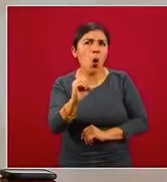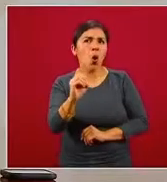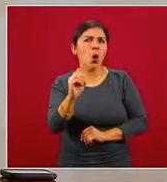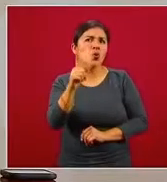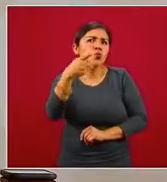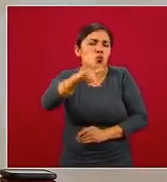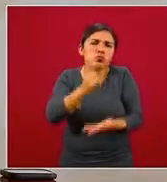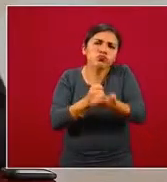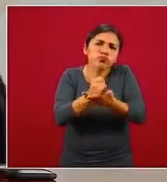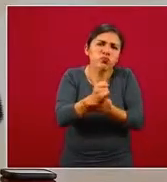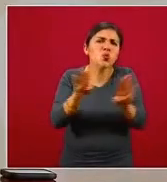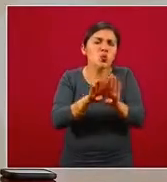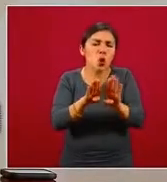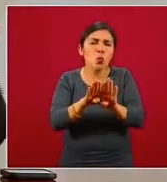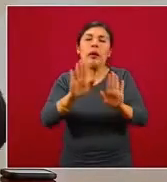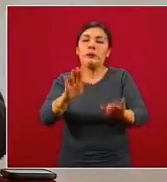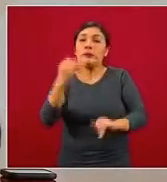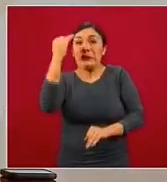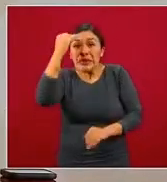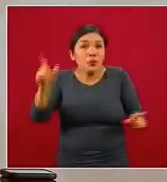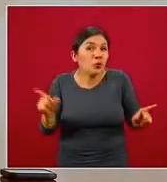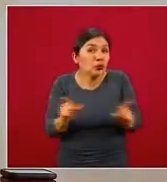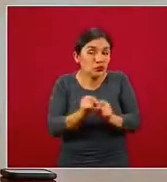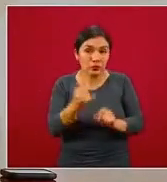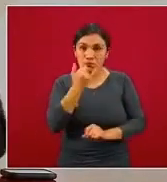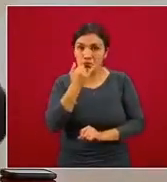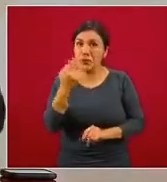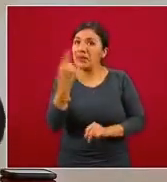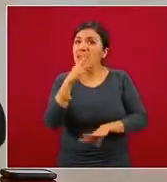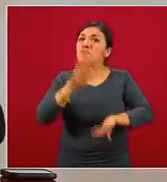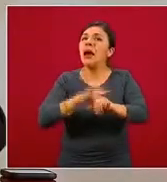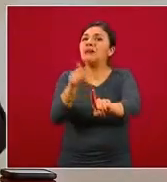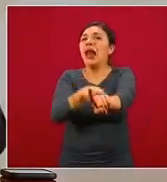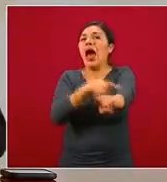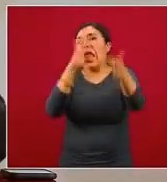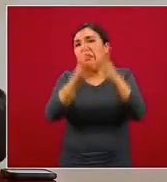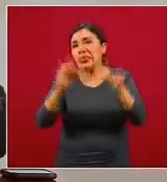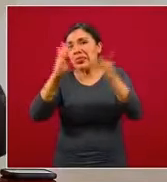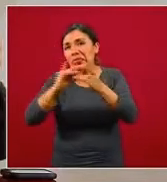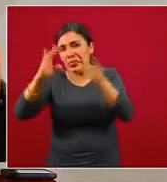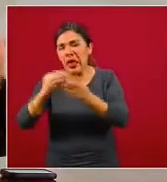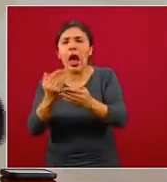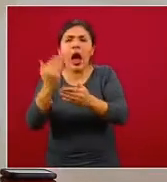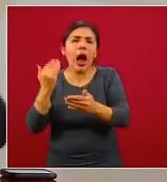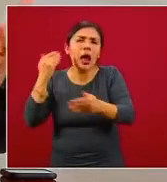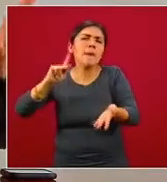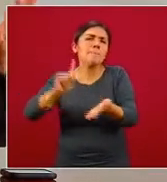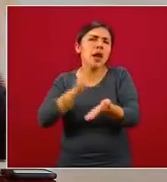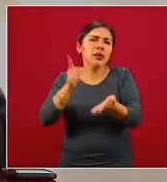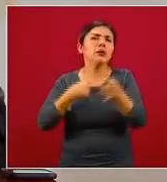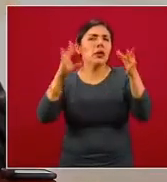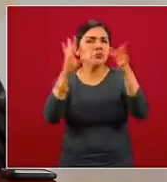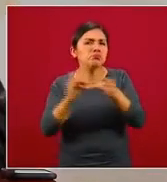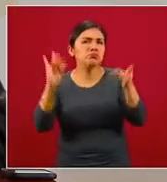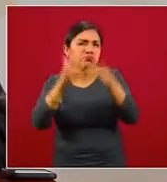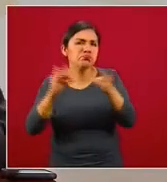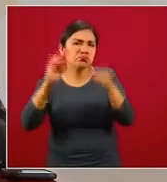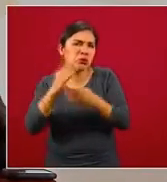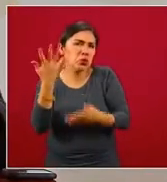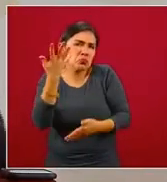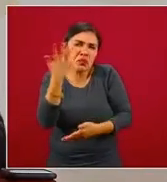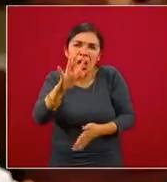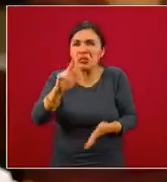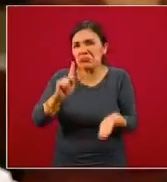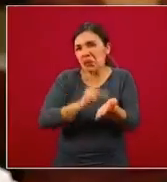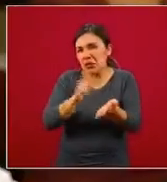using such a low, why are you applying such a low number of tests? Is it a matter of resources, or is it a technical